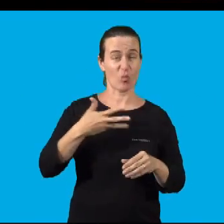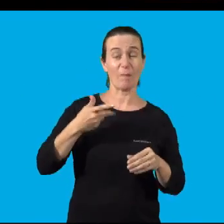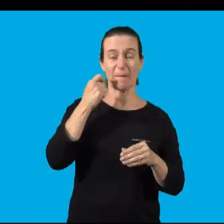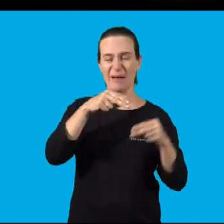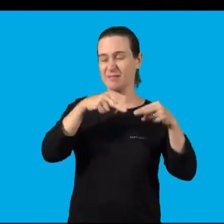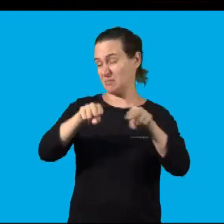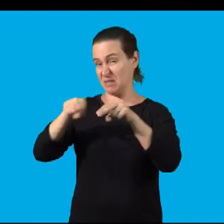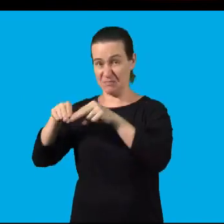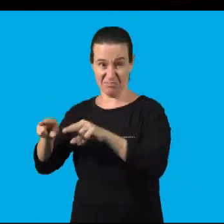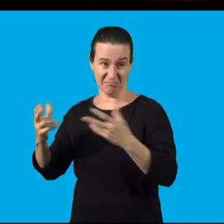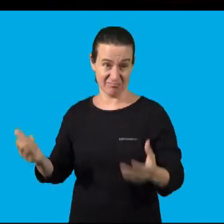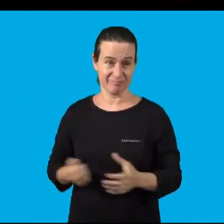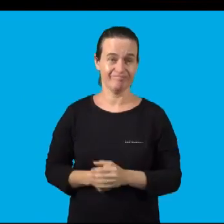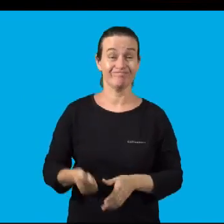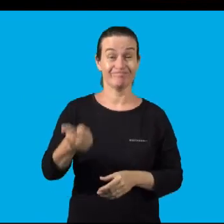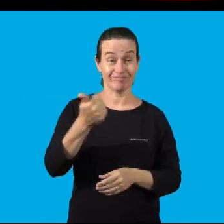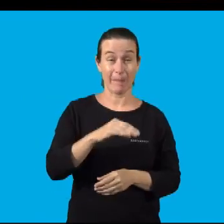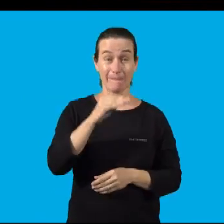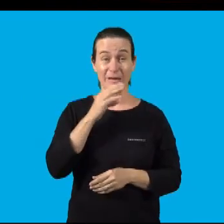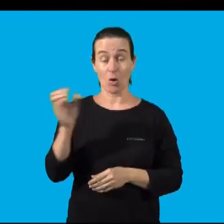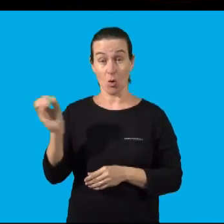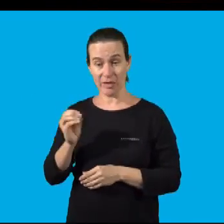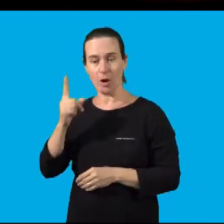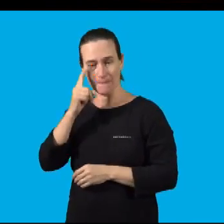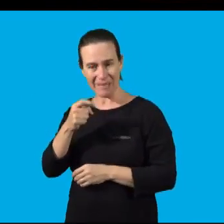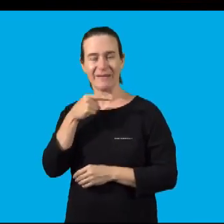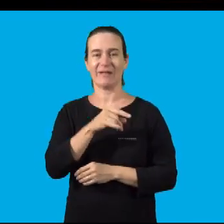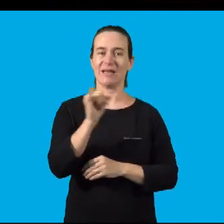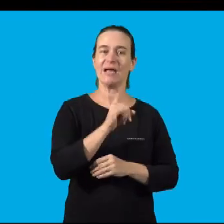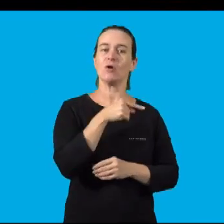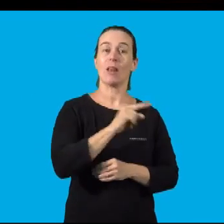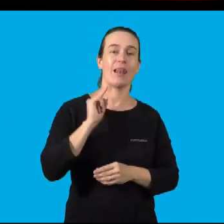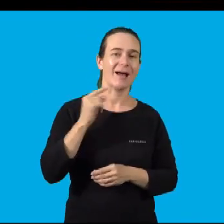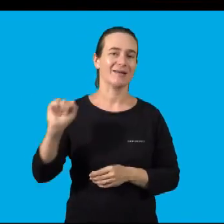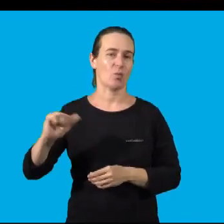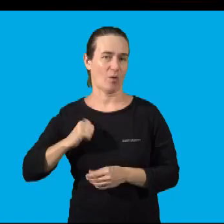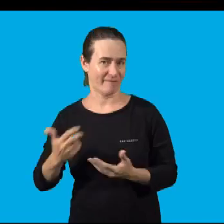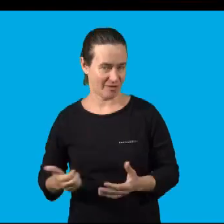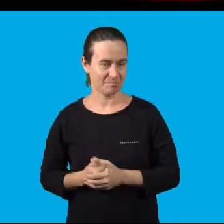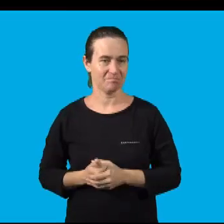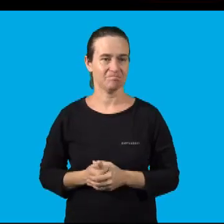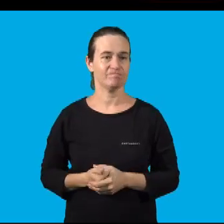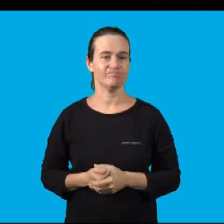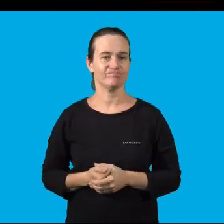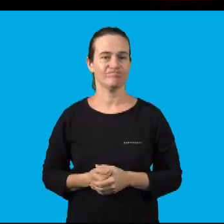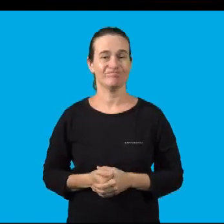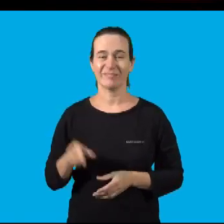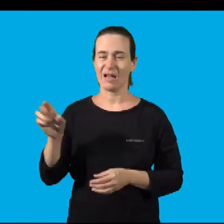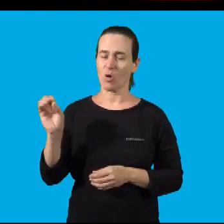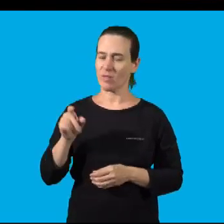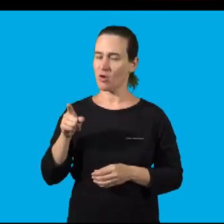Late in the play, this view influences Othello to believe Iago's lies about Desdemona. Othello